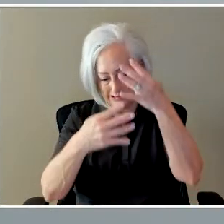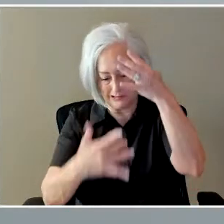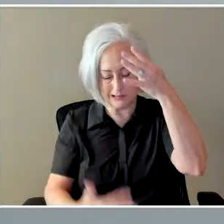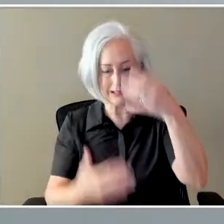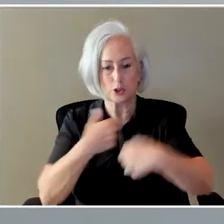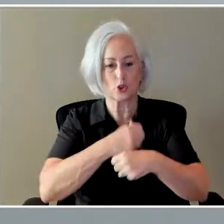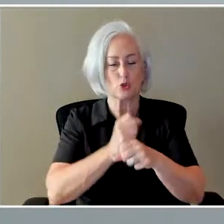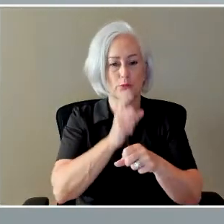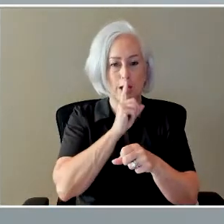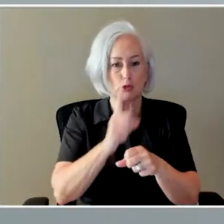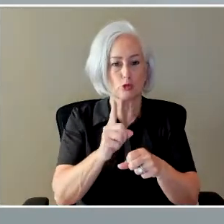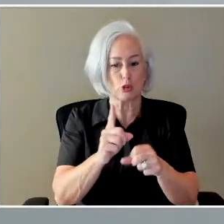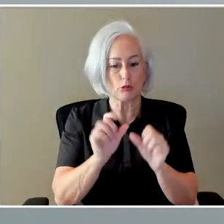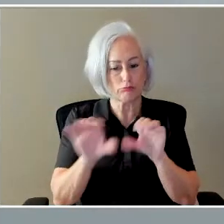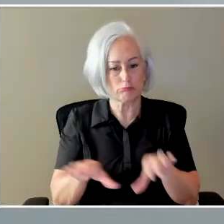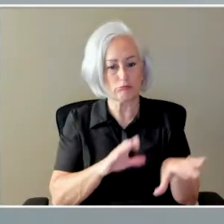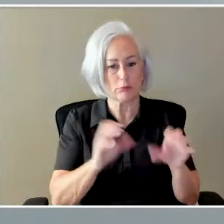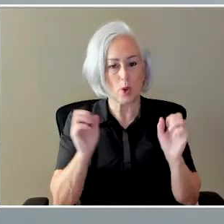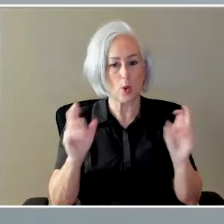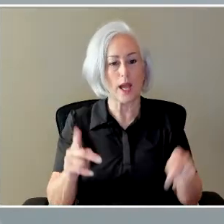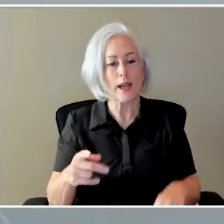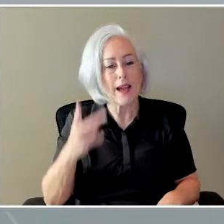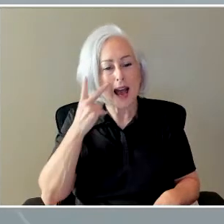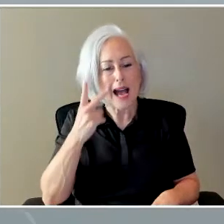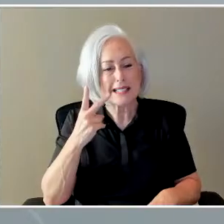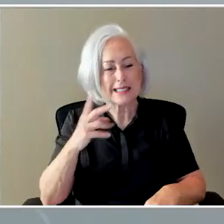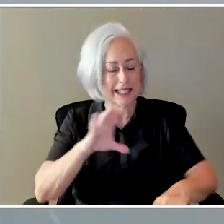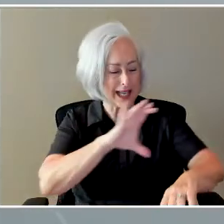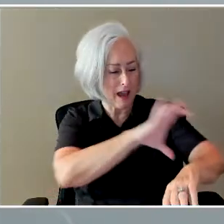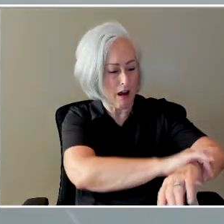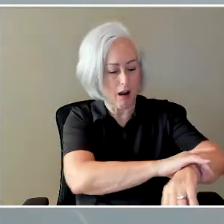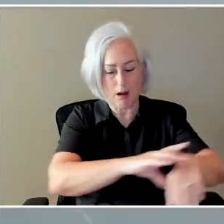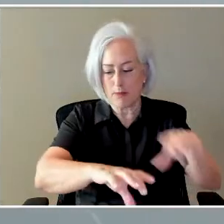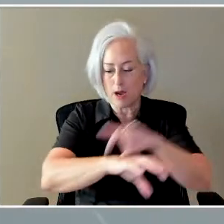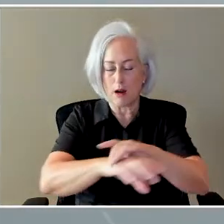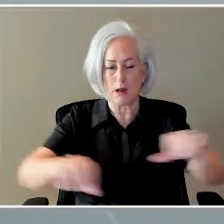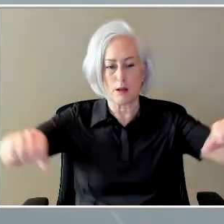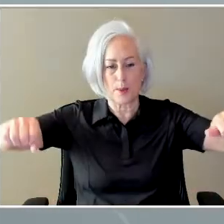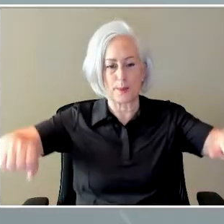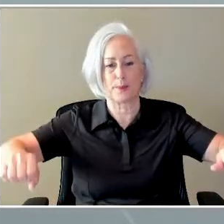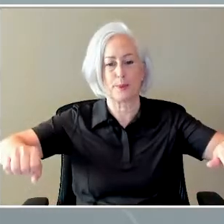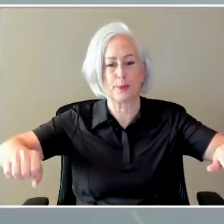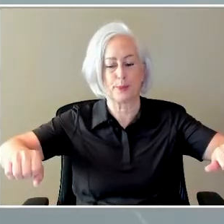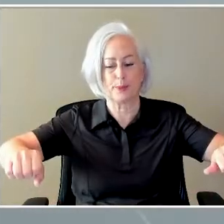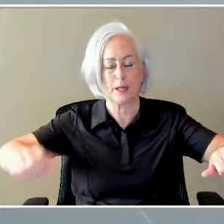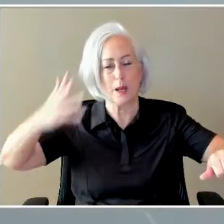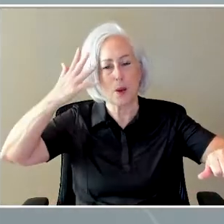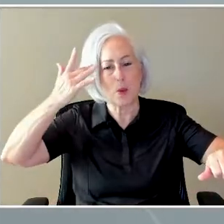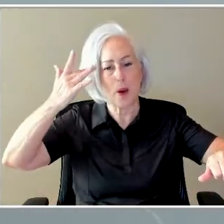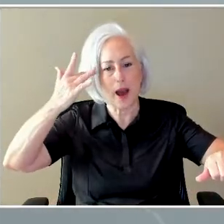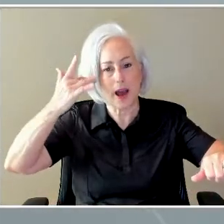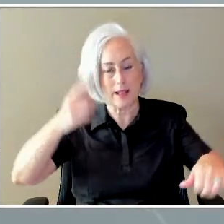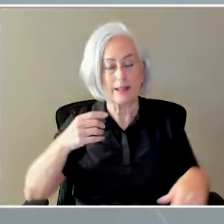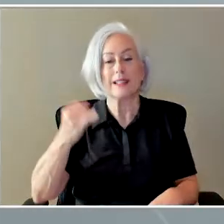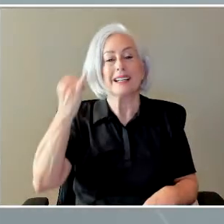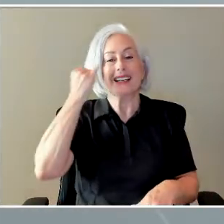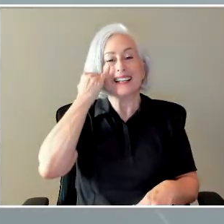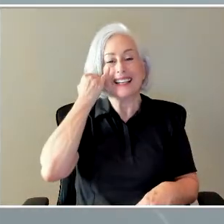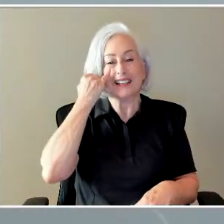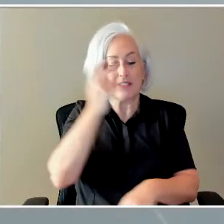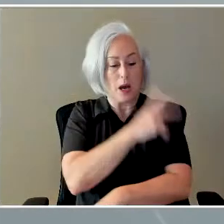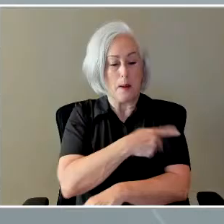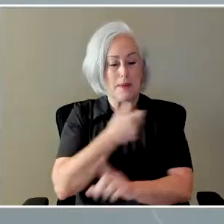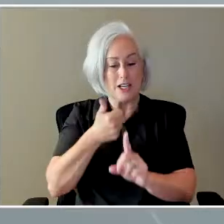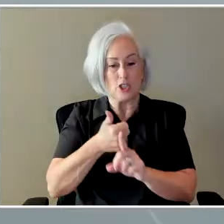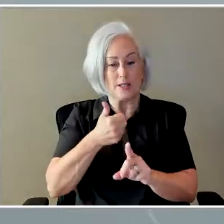was restrained. Why was he restrained? Even if we have a patient, say they're on a ventilator, they're on medication to keep them comfortable,